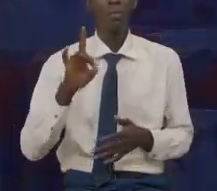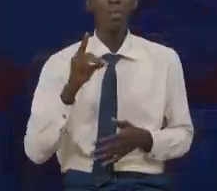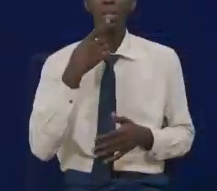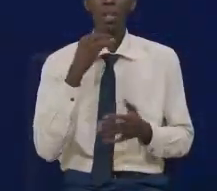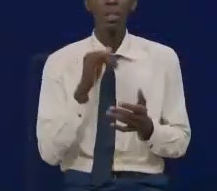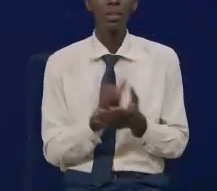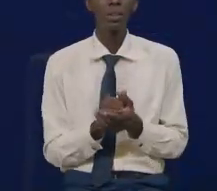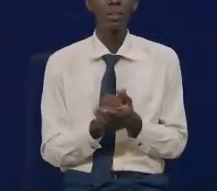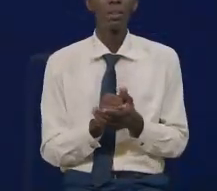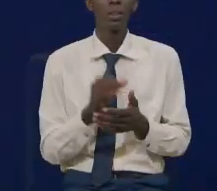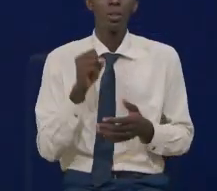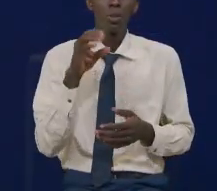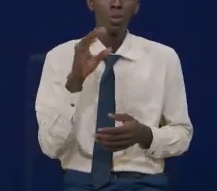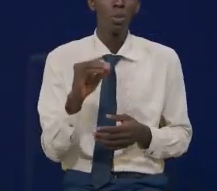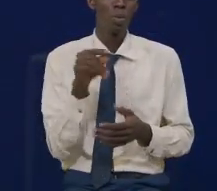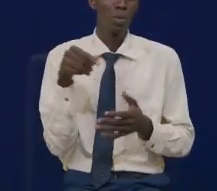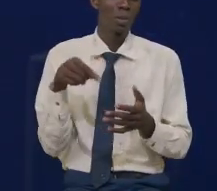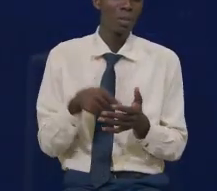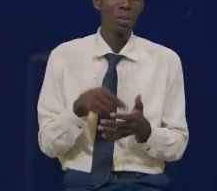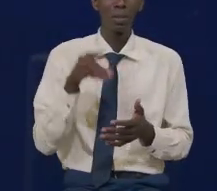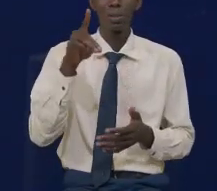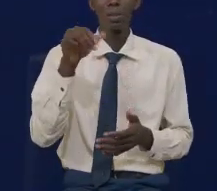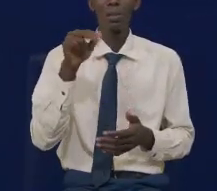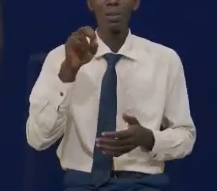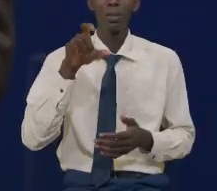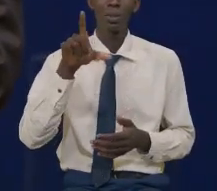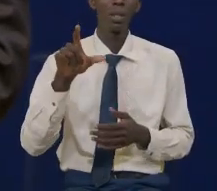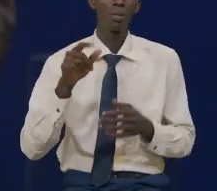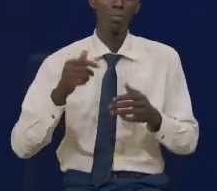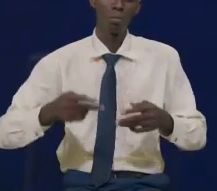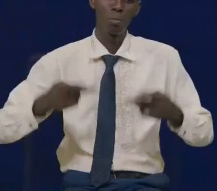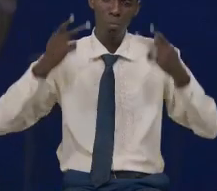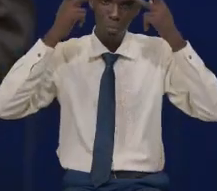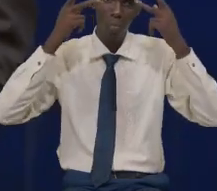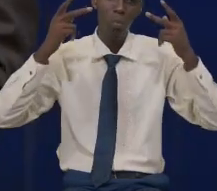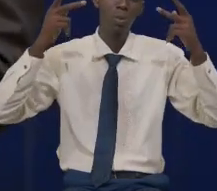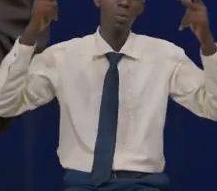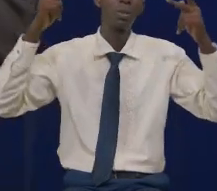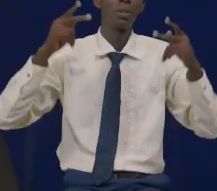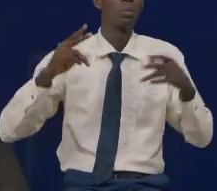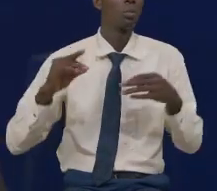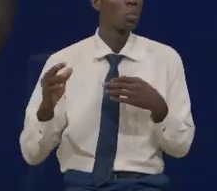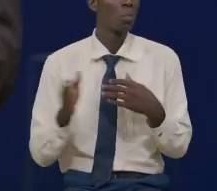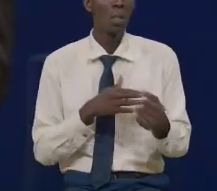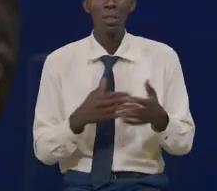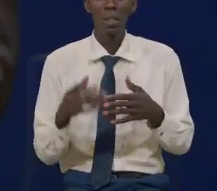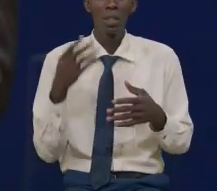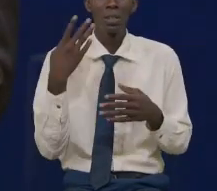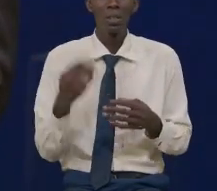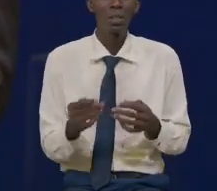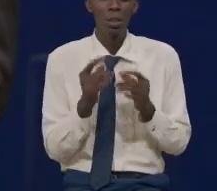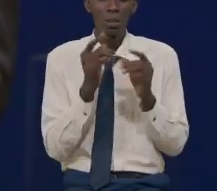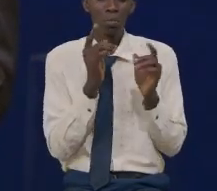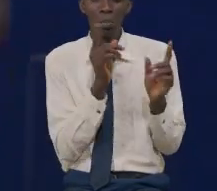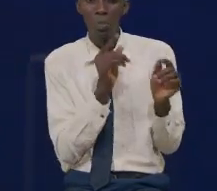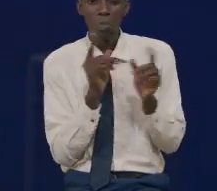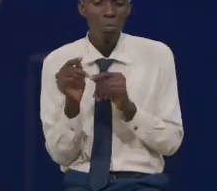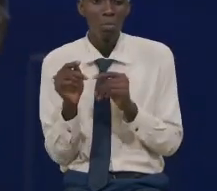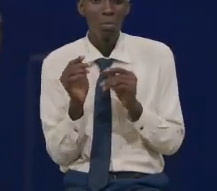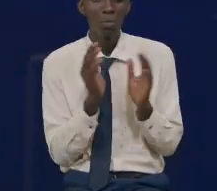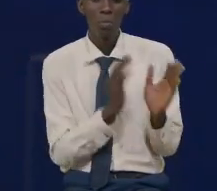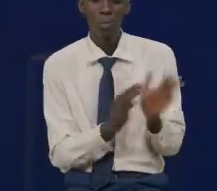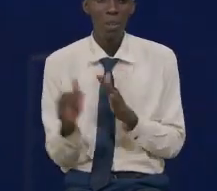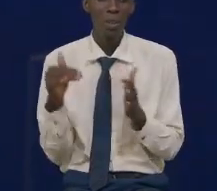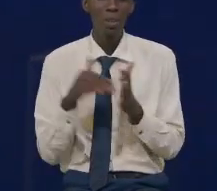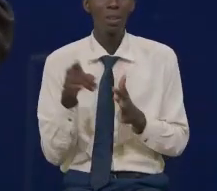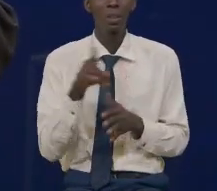so this Daniel prospered. In spite of conspiracy, this Daniel prospered in